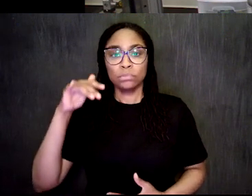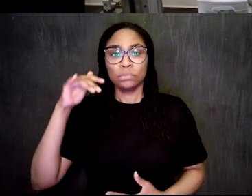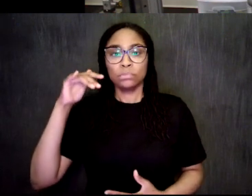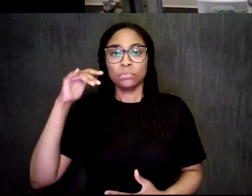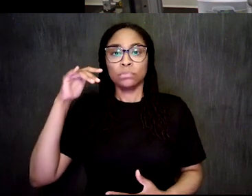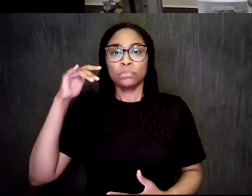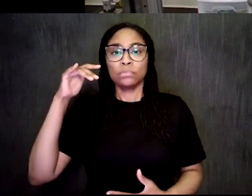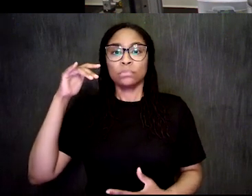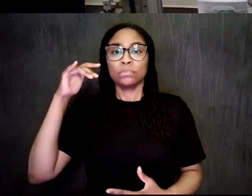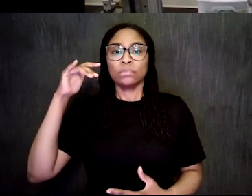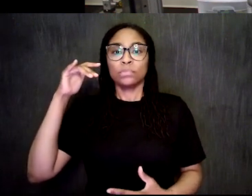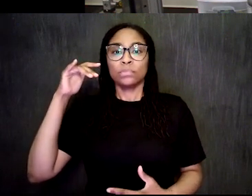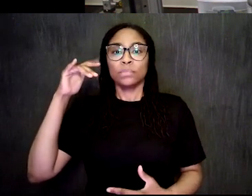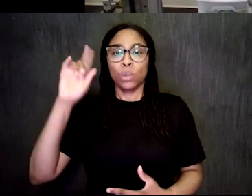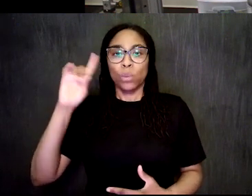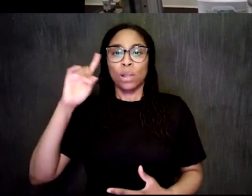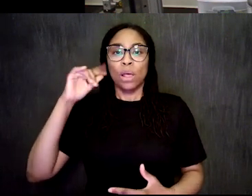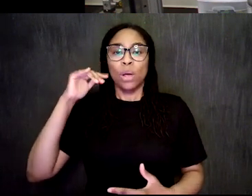Good. Inhale.